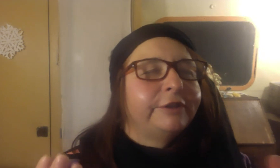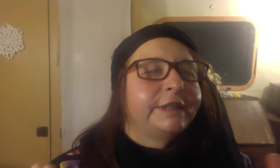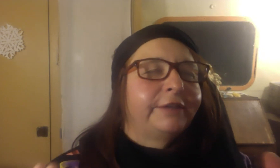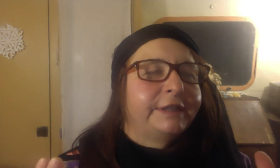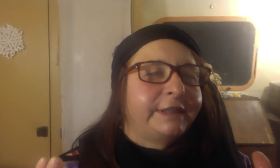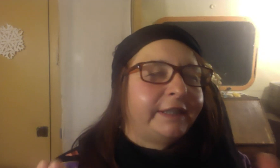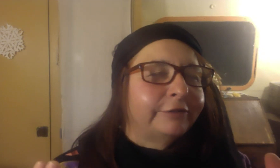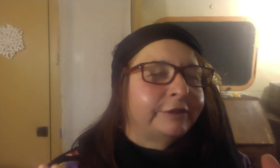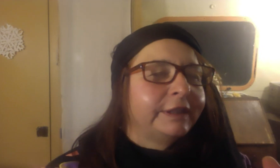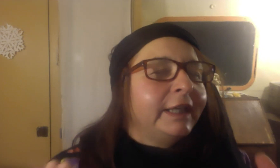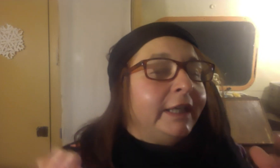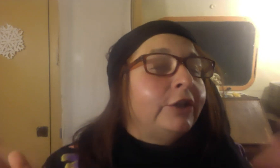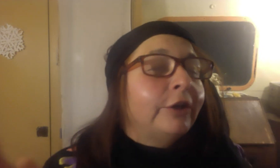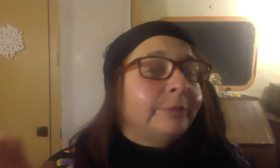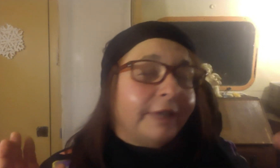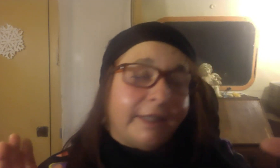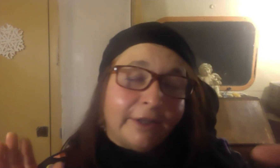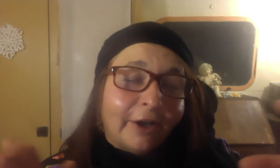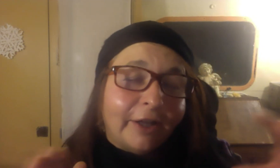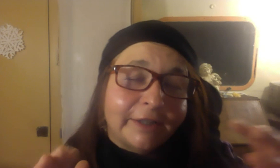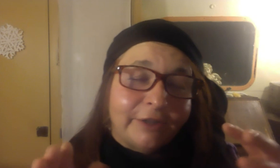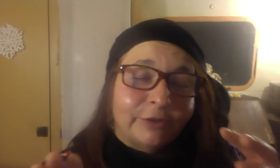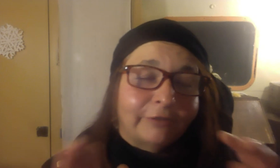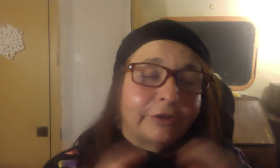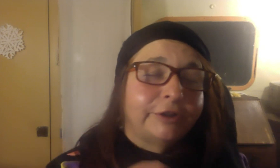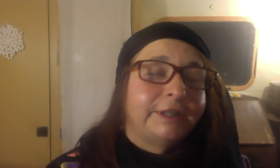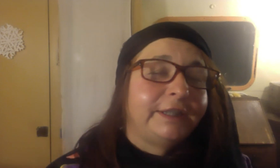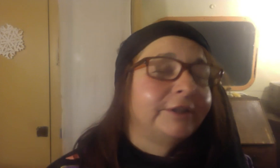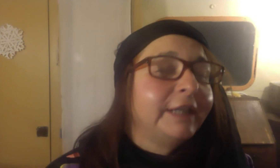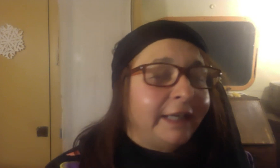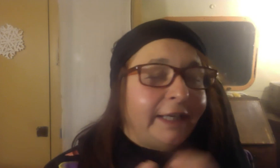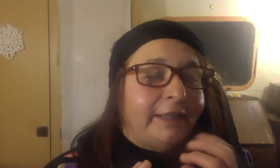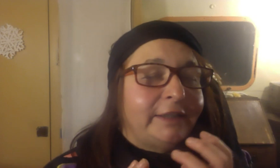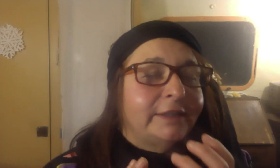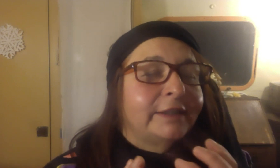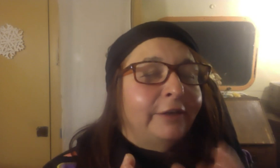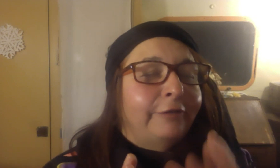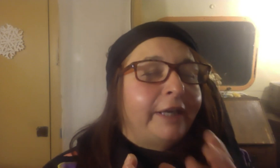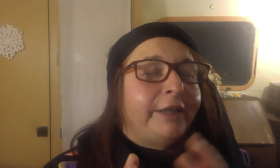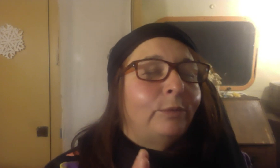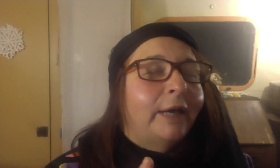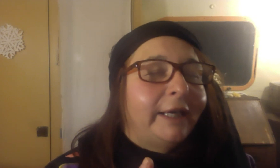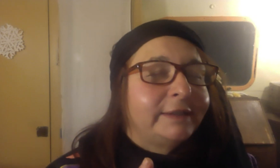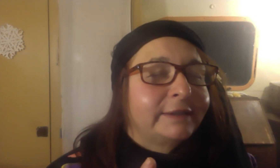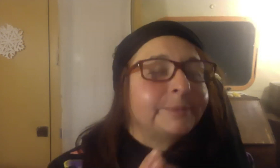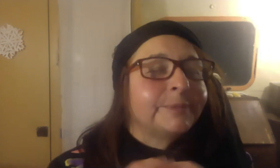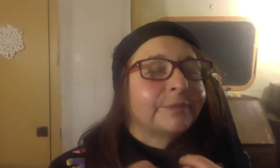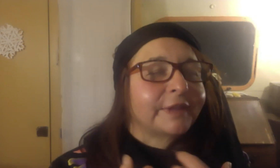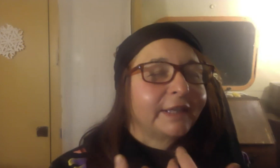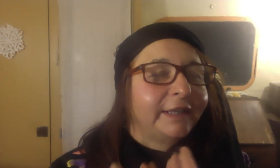give yourself this gift, incorporating all that you have heard here in these very